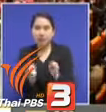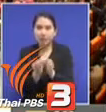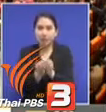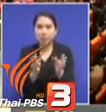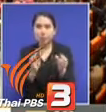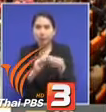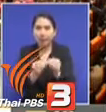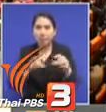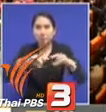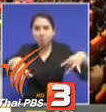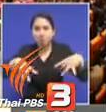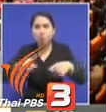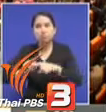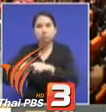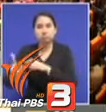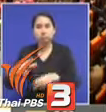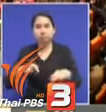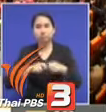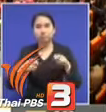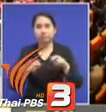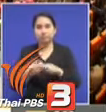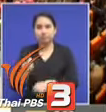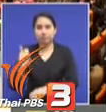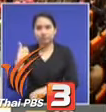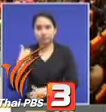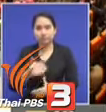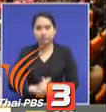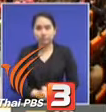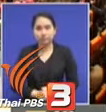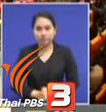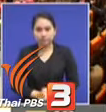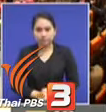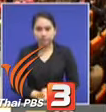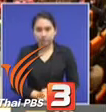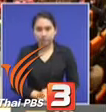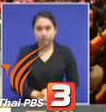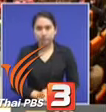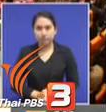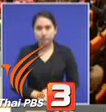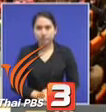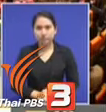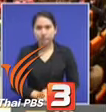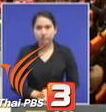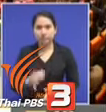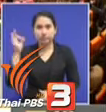So it's still fighting about the counting of the vote, which should be